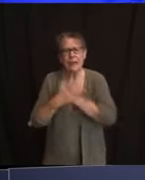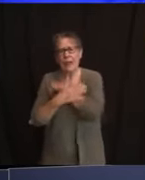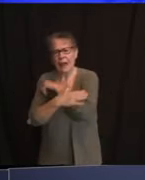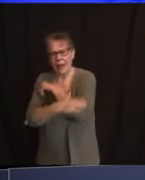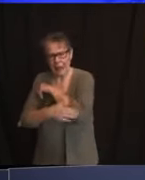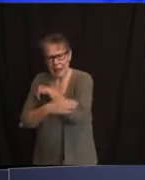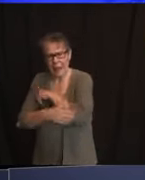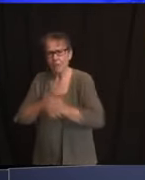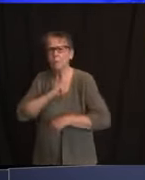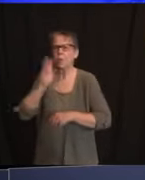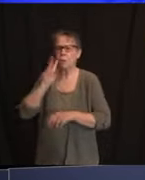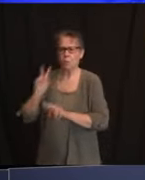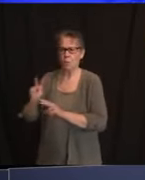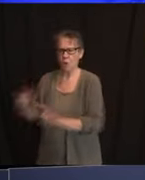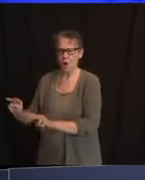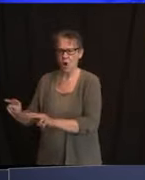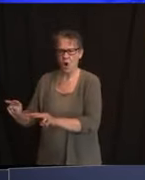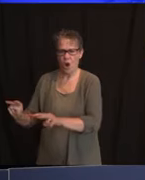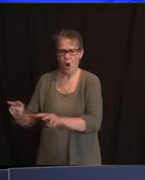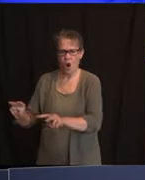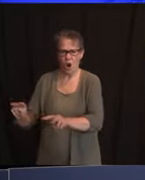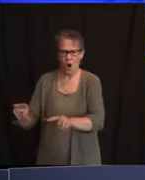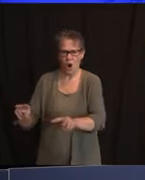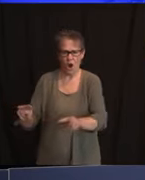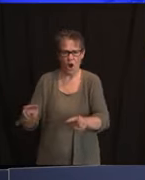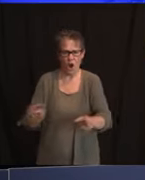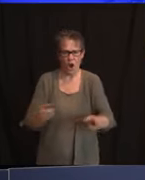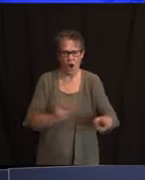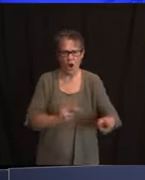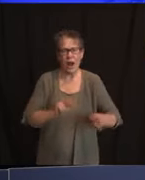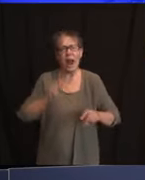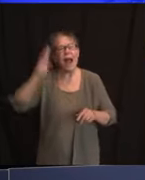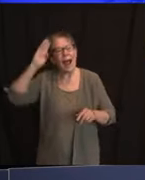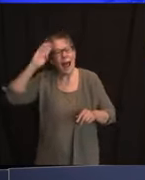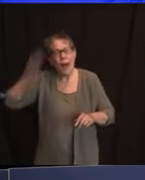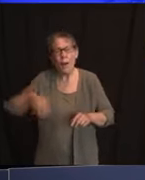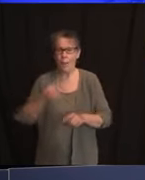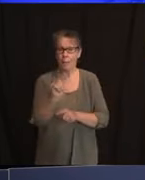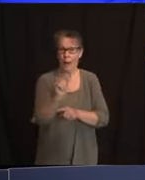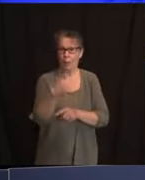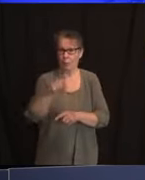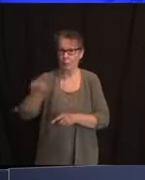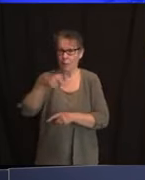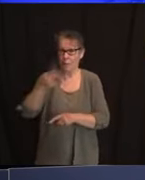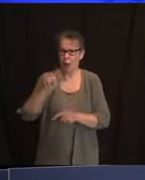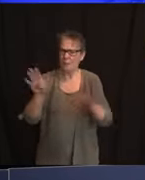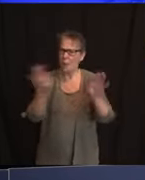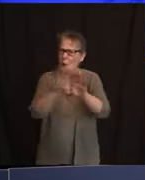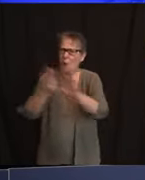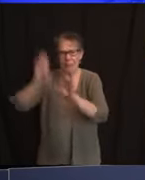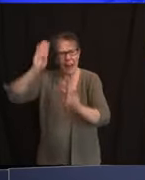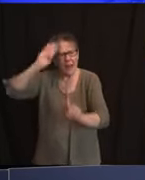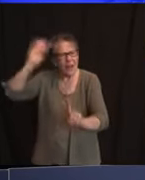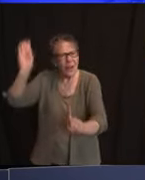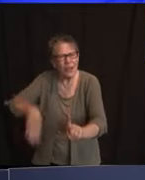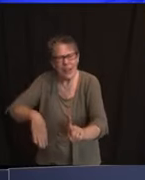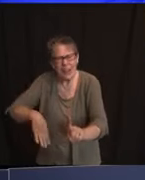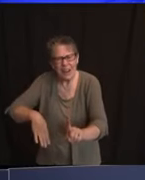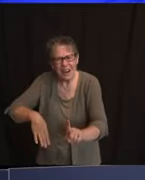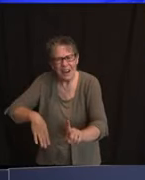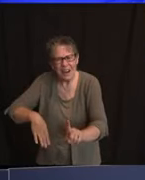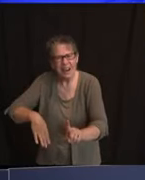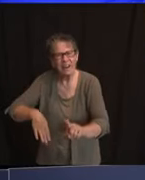closed, but people should plan accordingly and should not be urinating in bottles and leaving them behind, because I think that